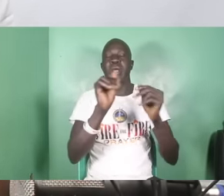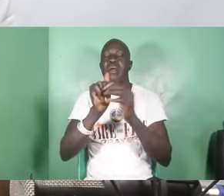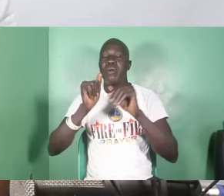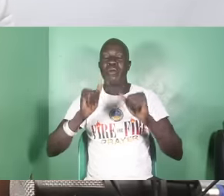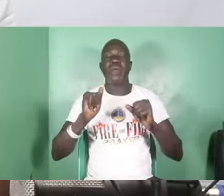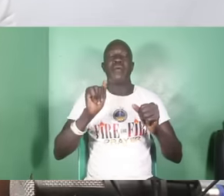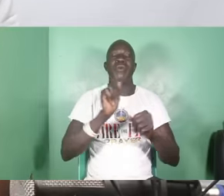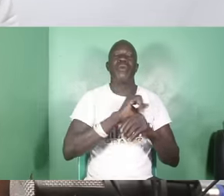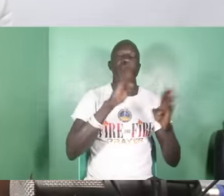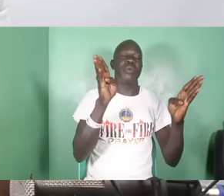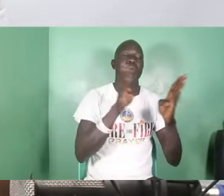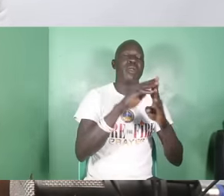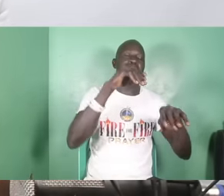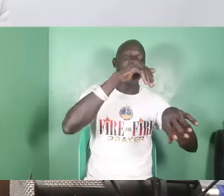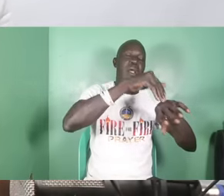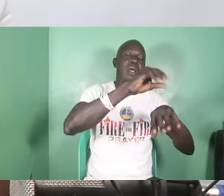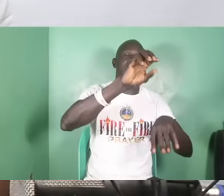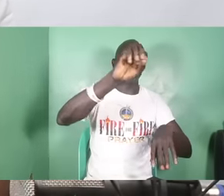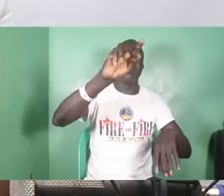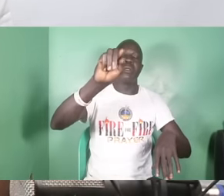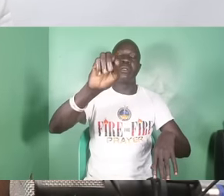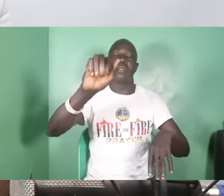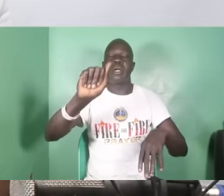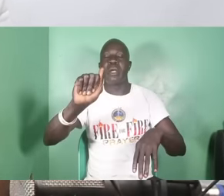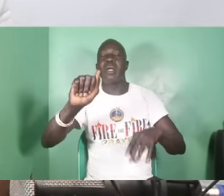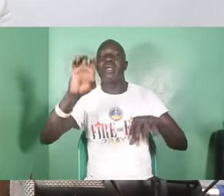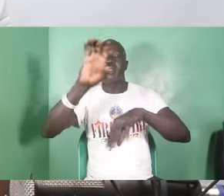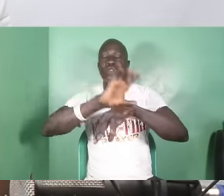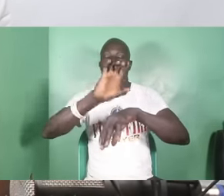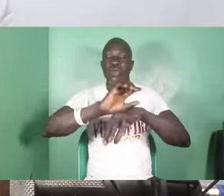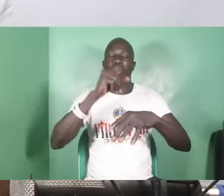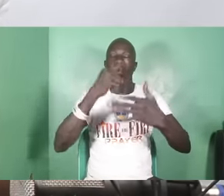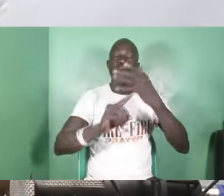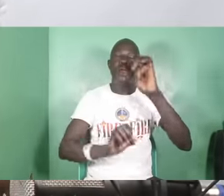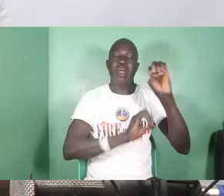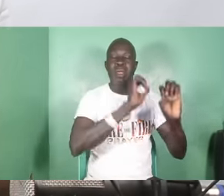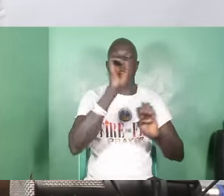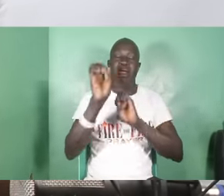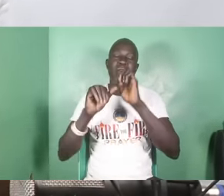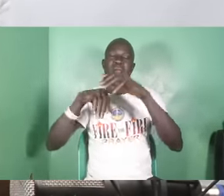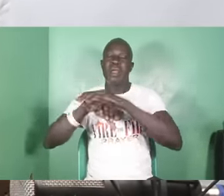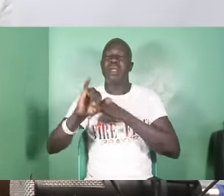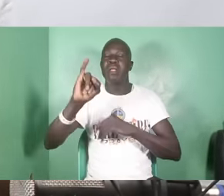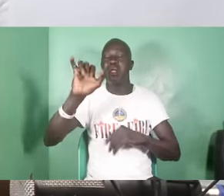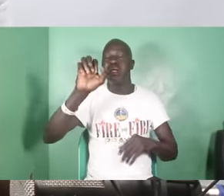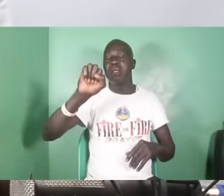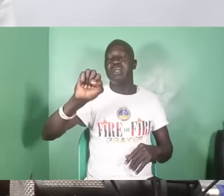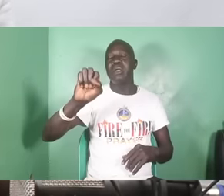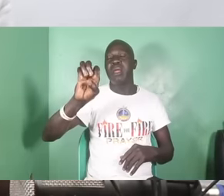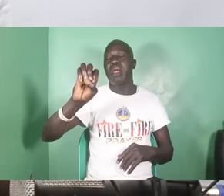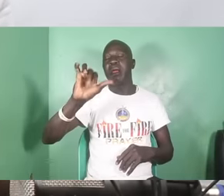It's a powerful victory. We'll be by the grace of God. Ne ota. In ota. I say love. Everyone that is in shame in the